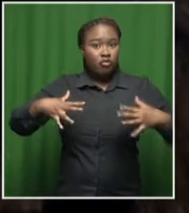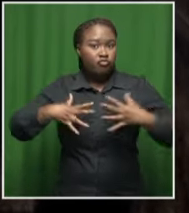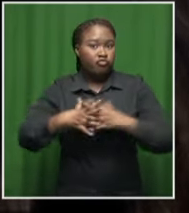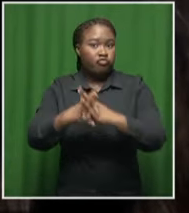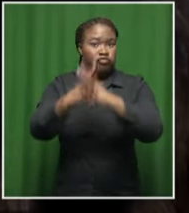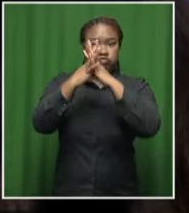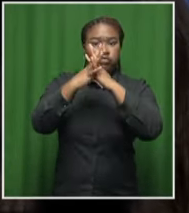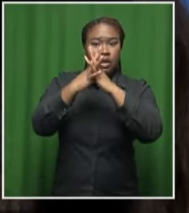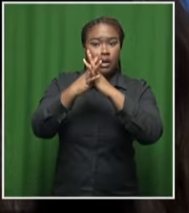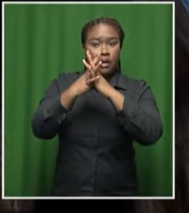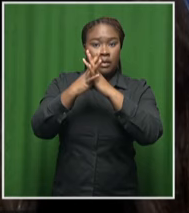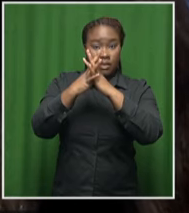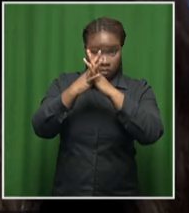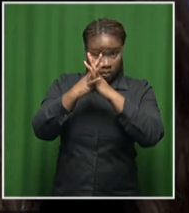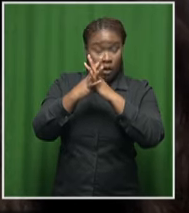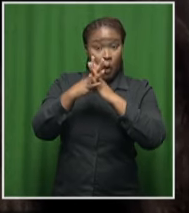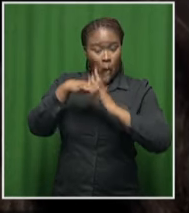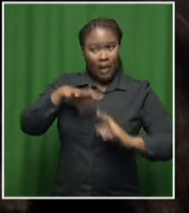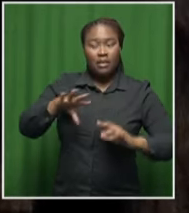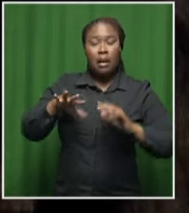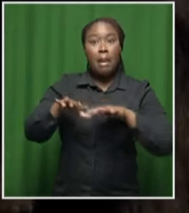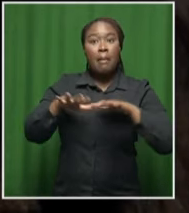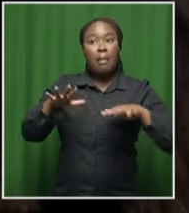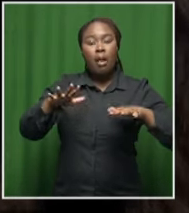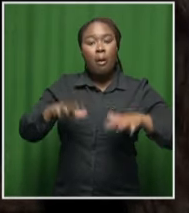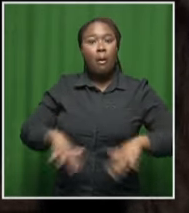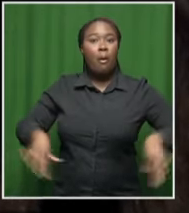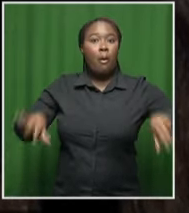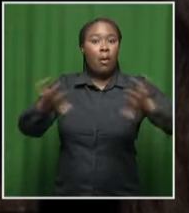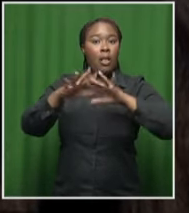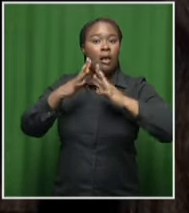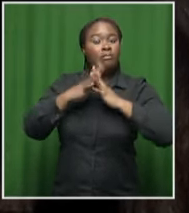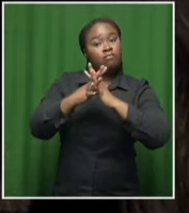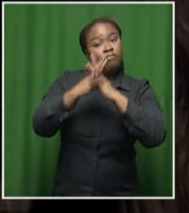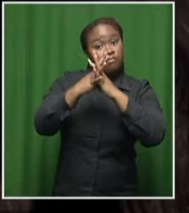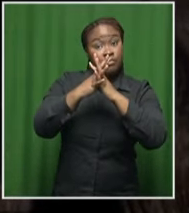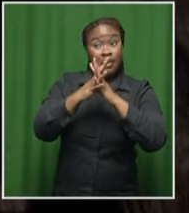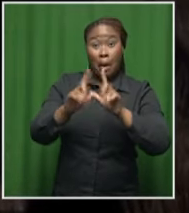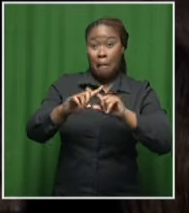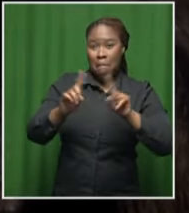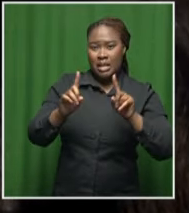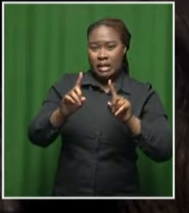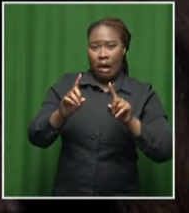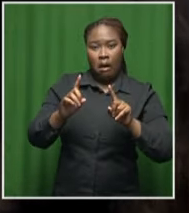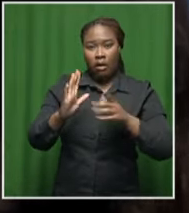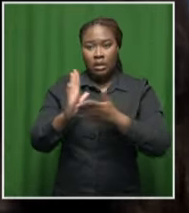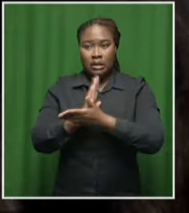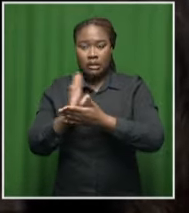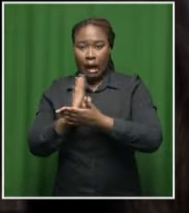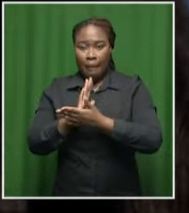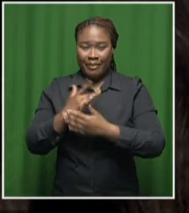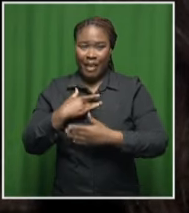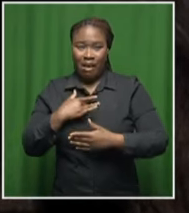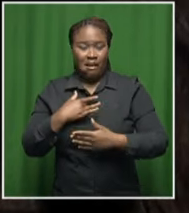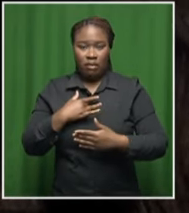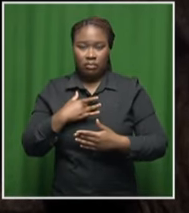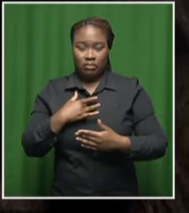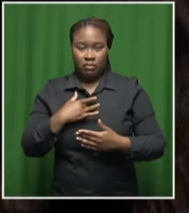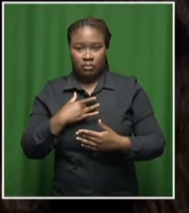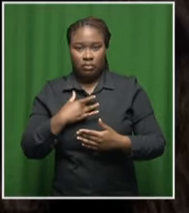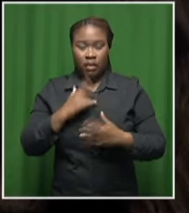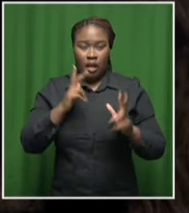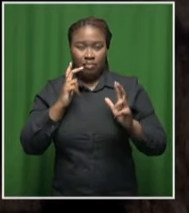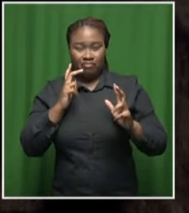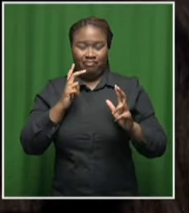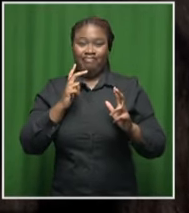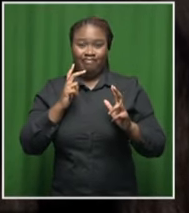how that negated the loyal conservative supporters of the DA, who then turned to other political parties. I'm not sure that